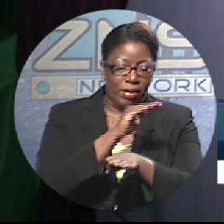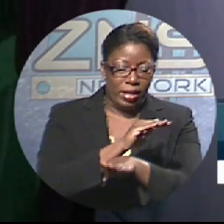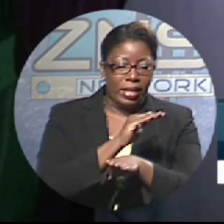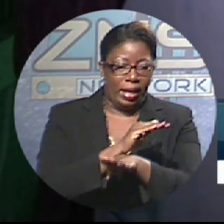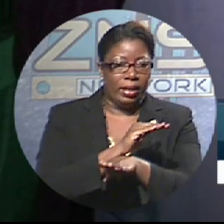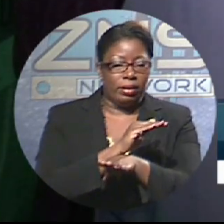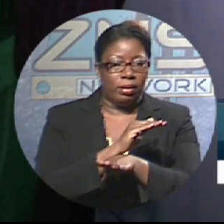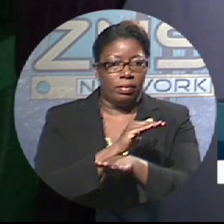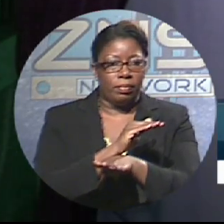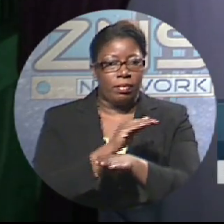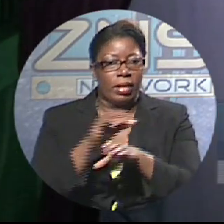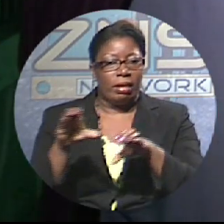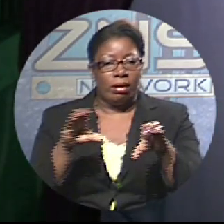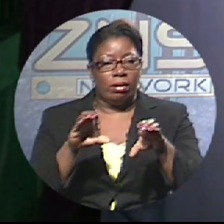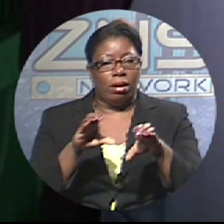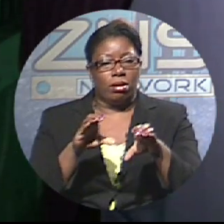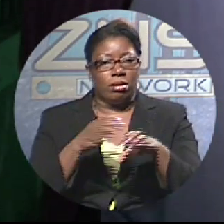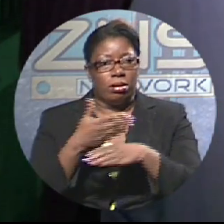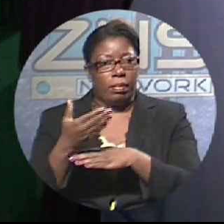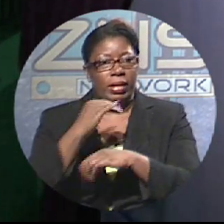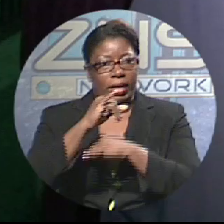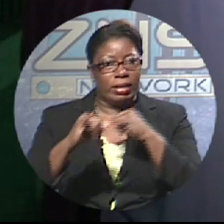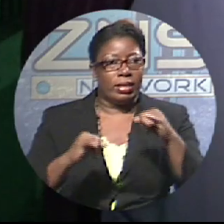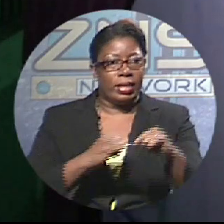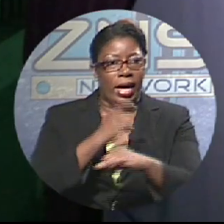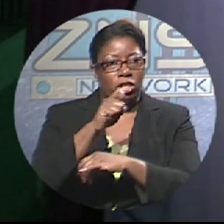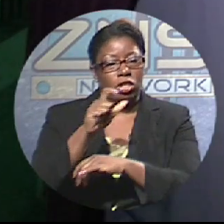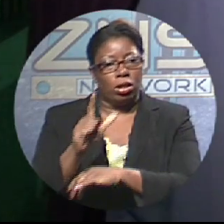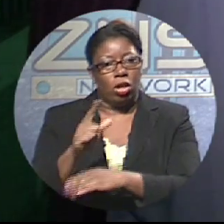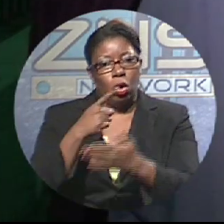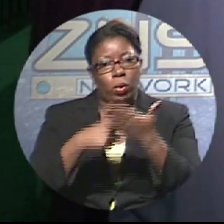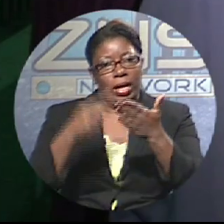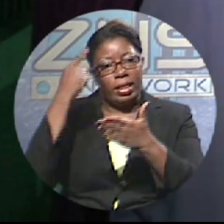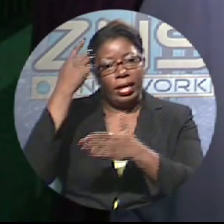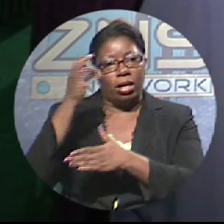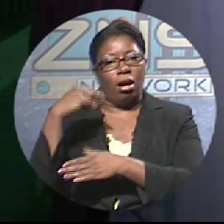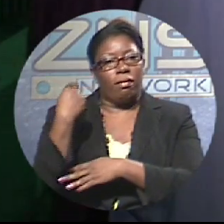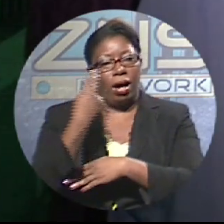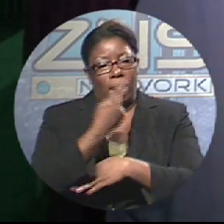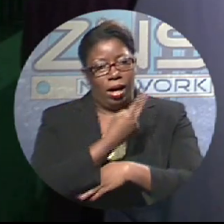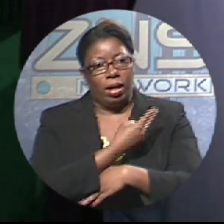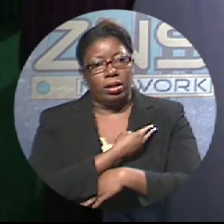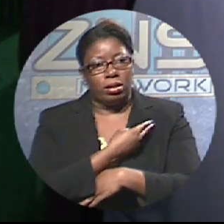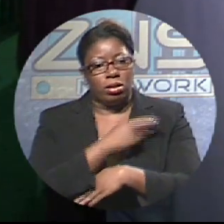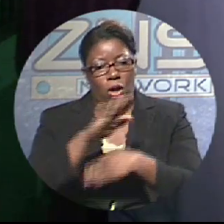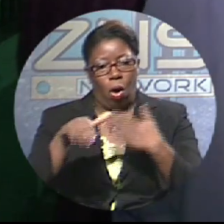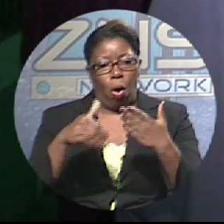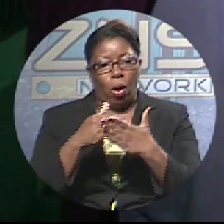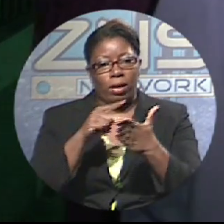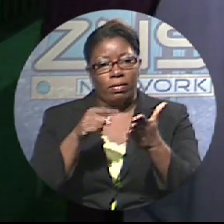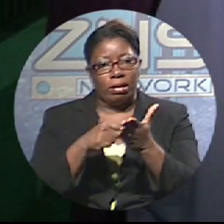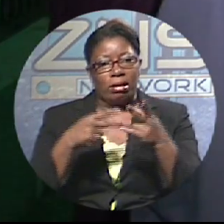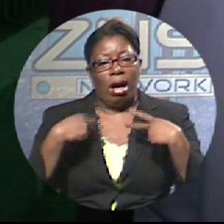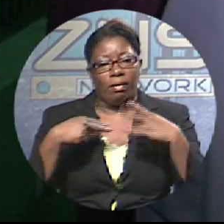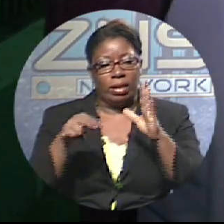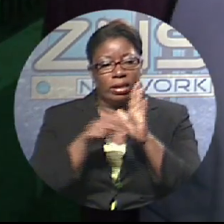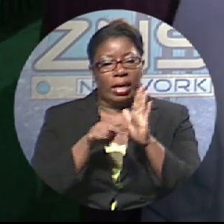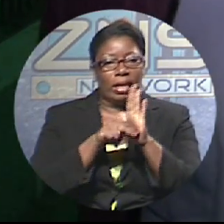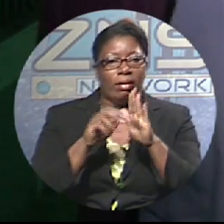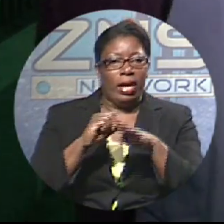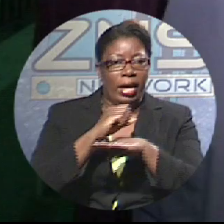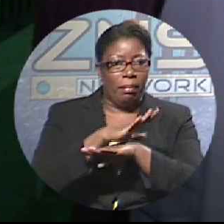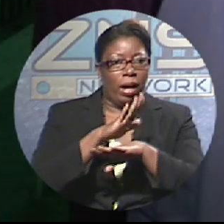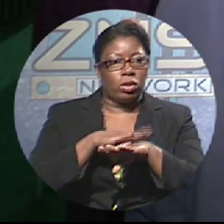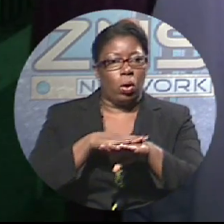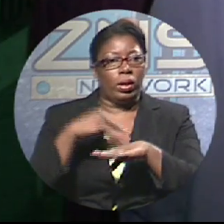people. This does something to the international, what they think of us internationally. All of this is going to have a negative impact on us.